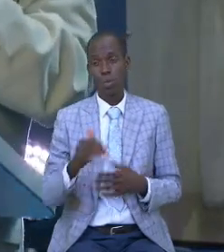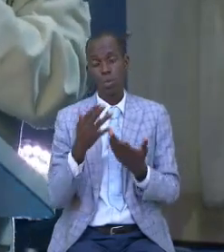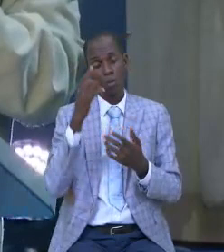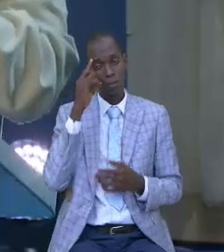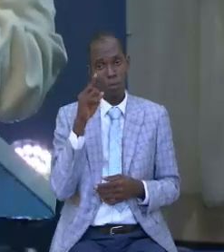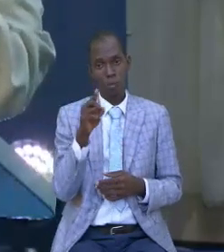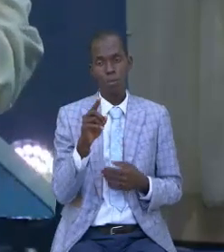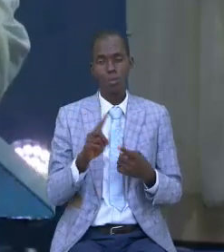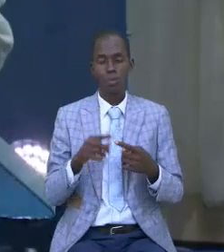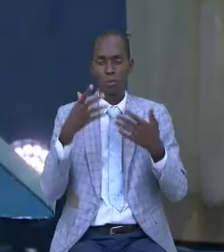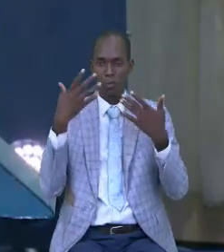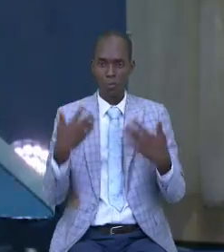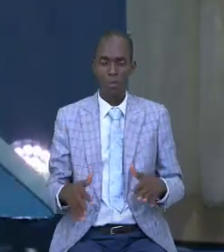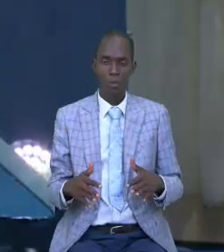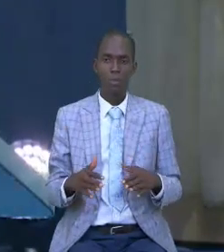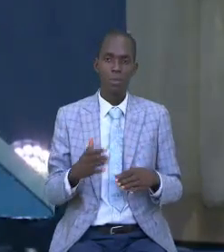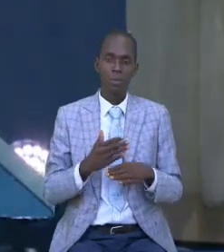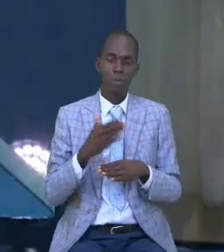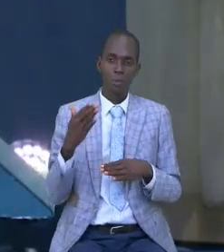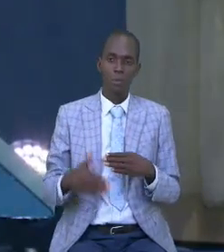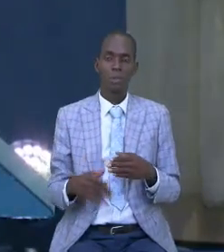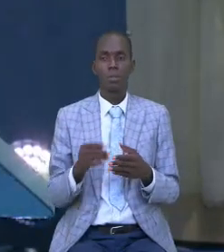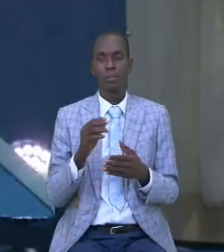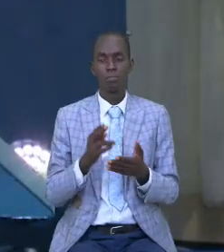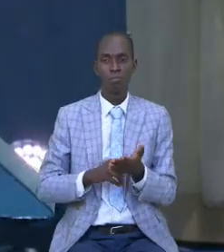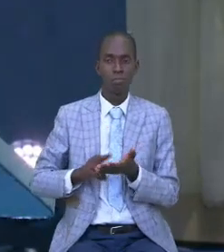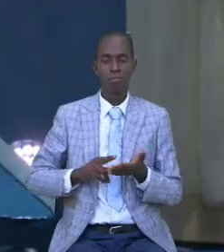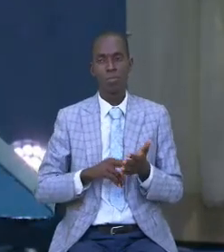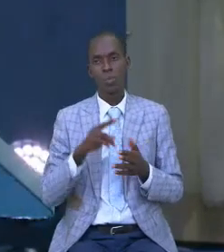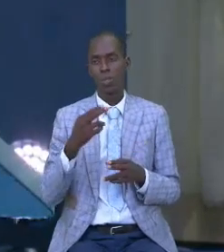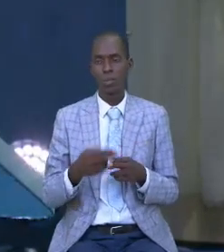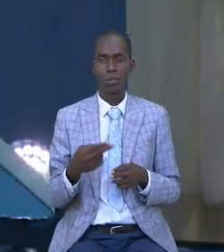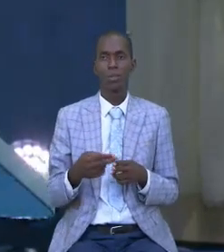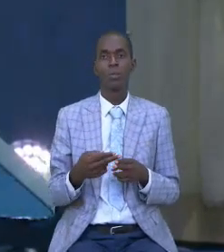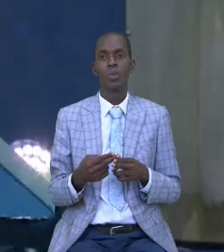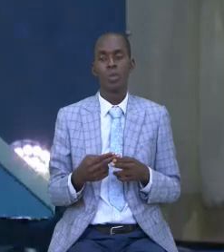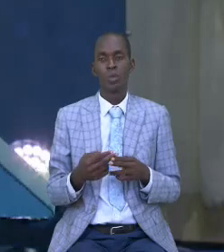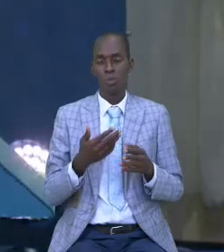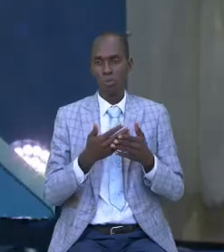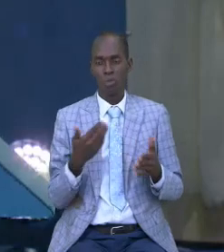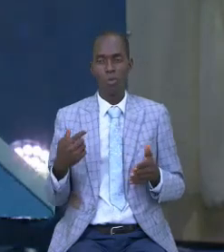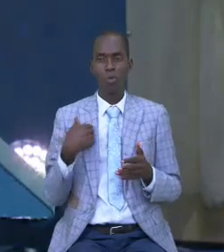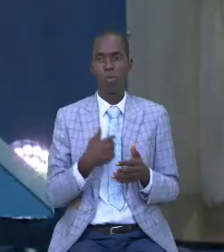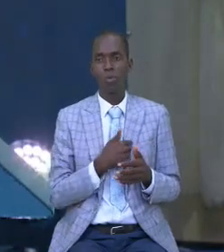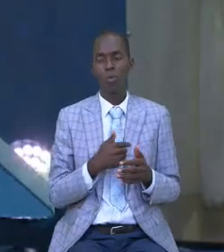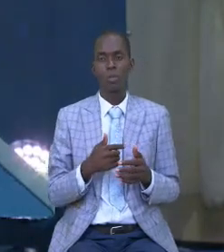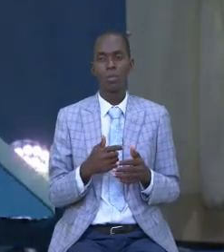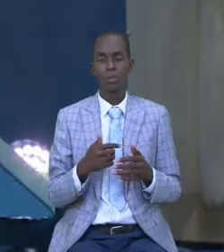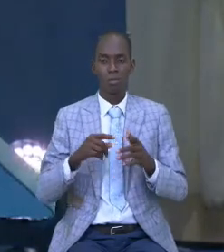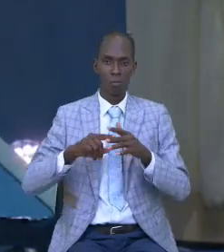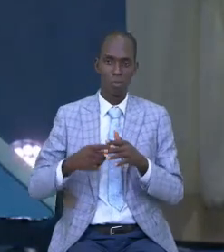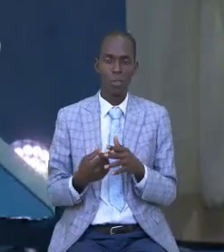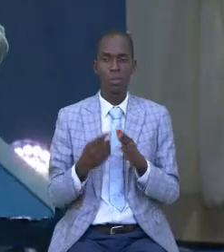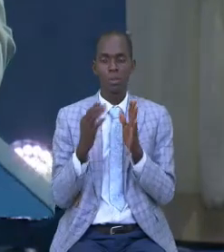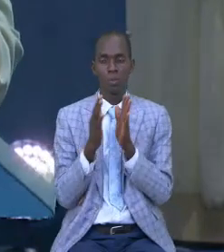they have completed in their area, so that we are sure that all who have given their